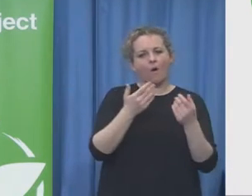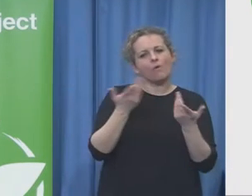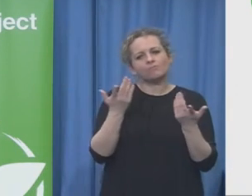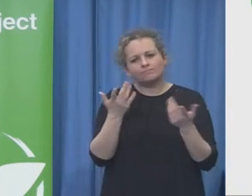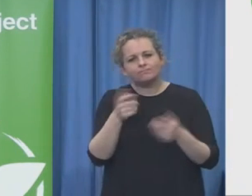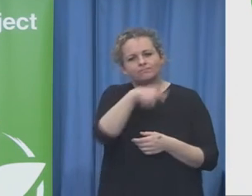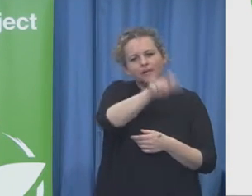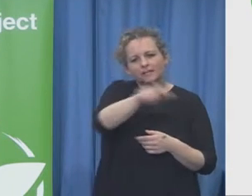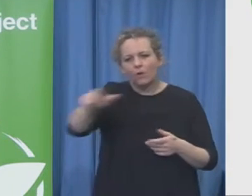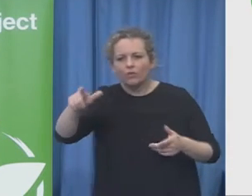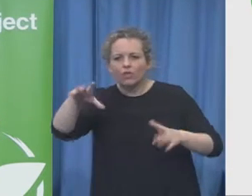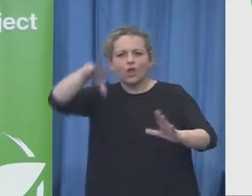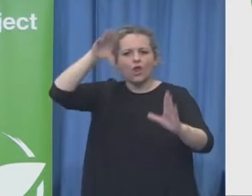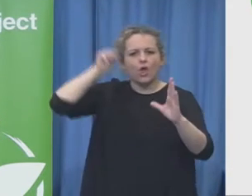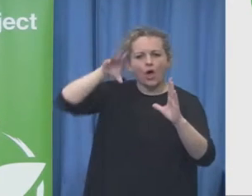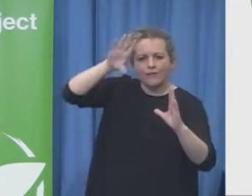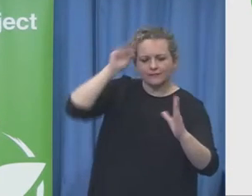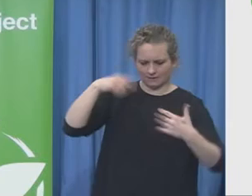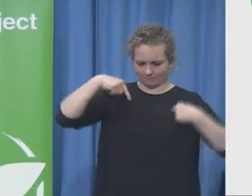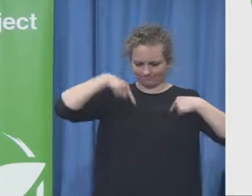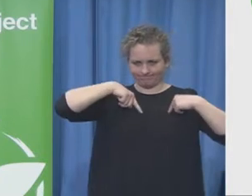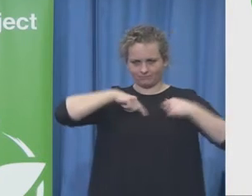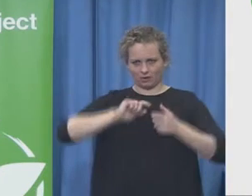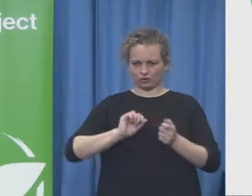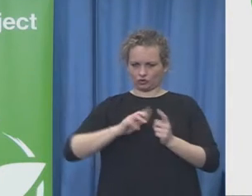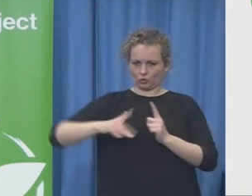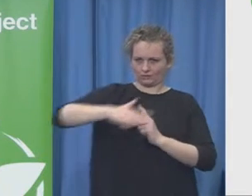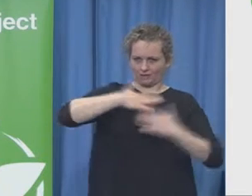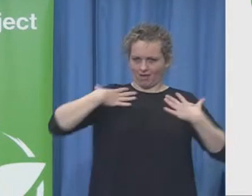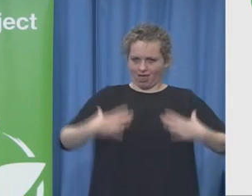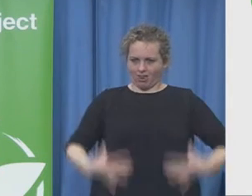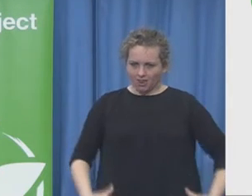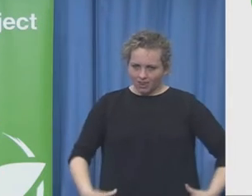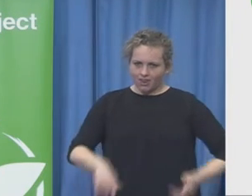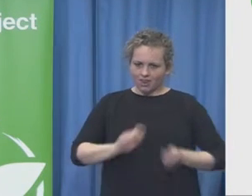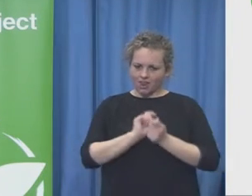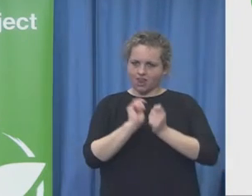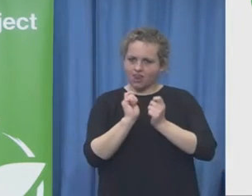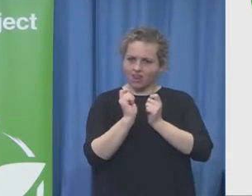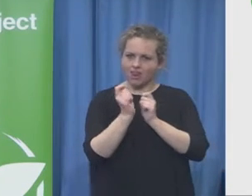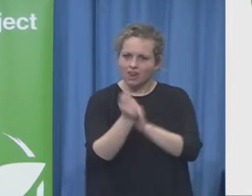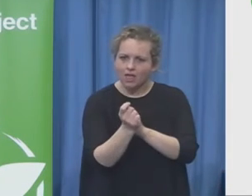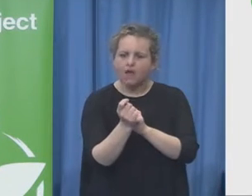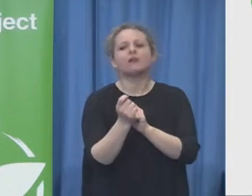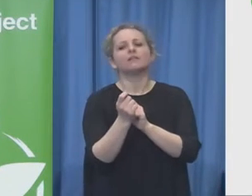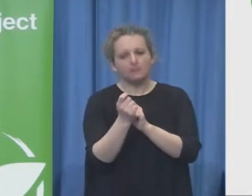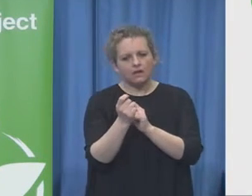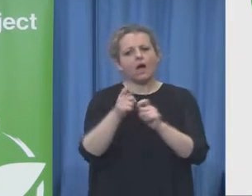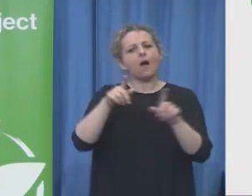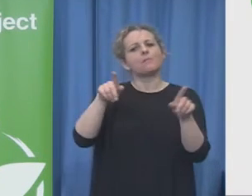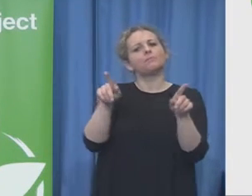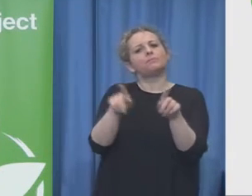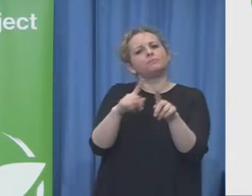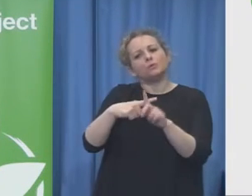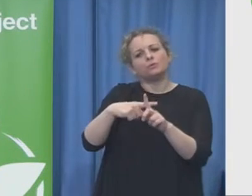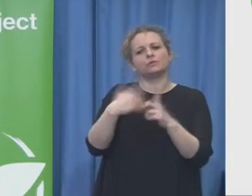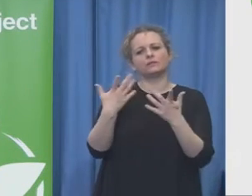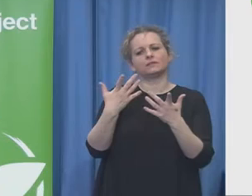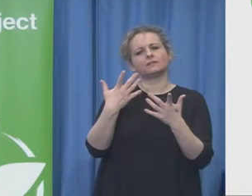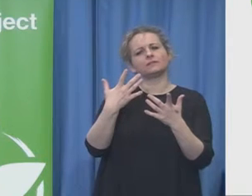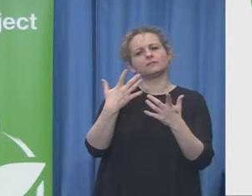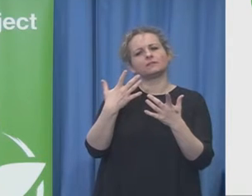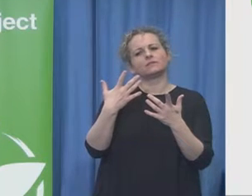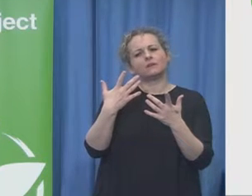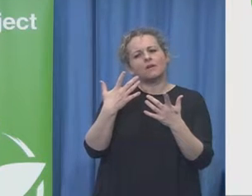change, we want them to know about these important data because it can change the culture in the field to one that is